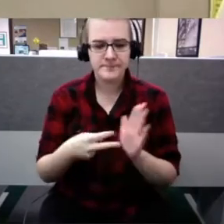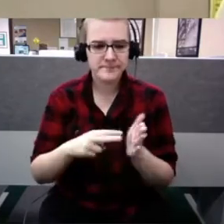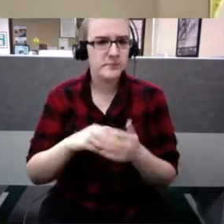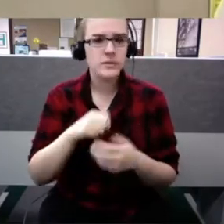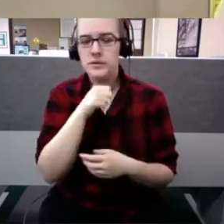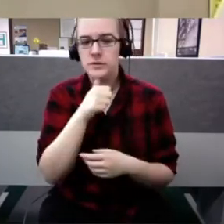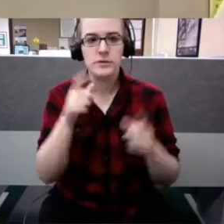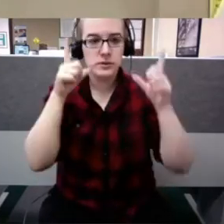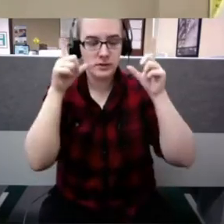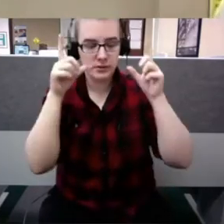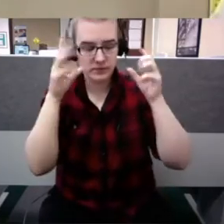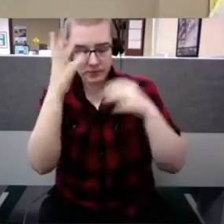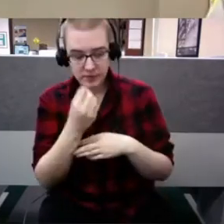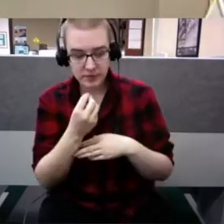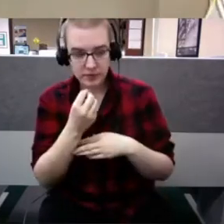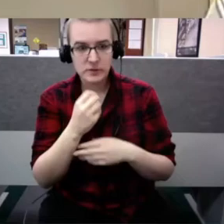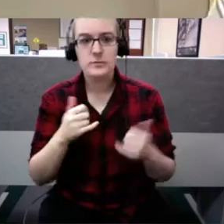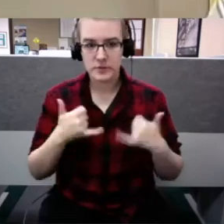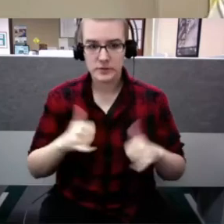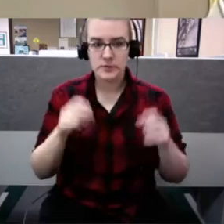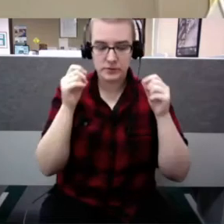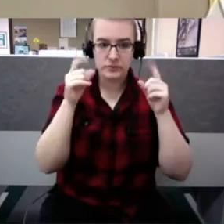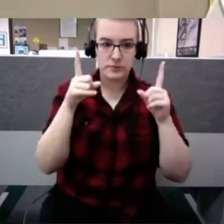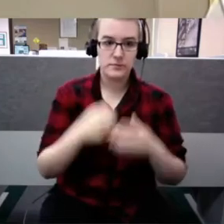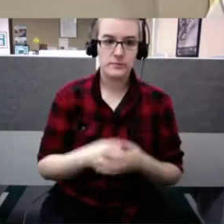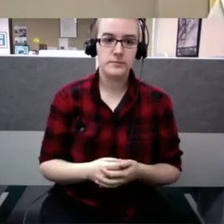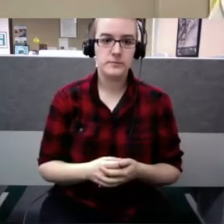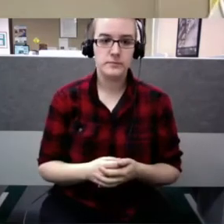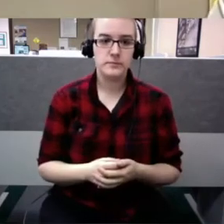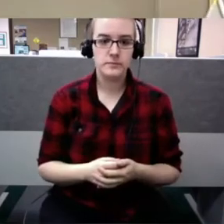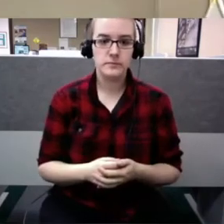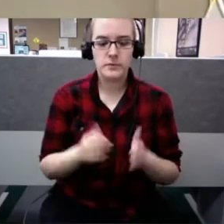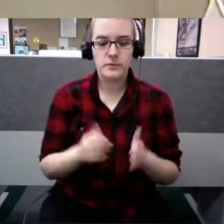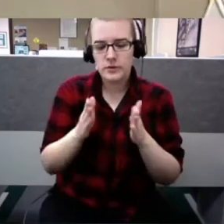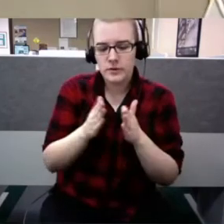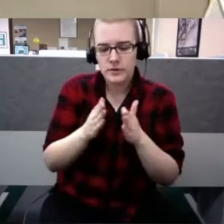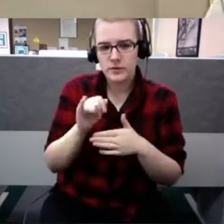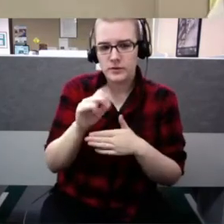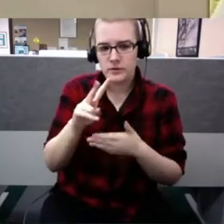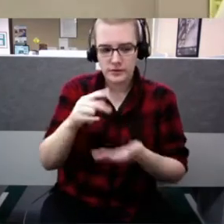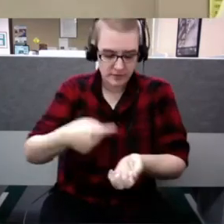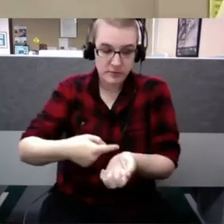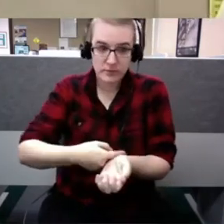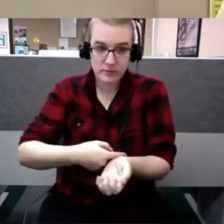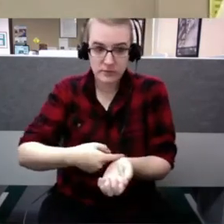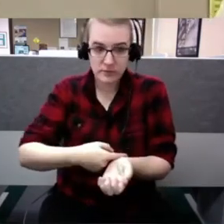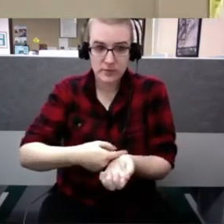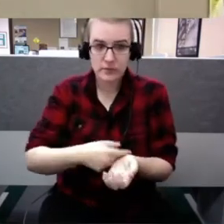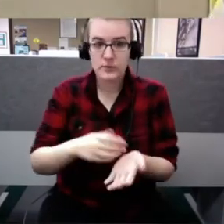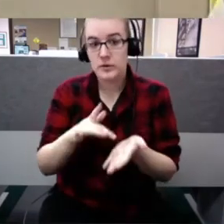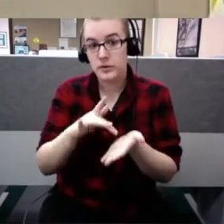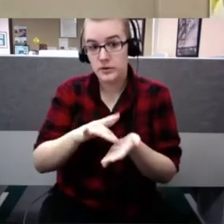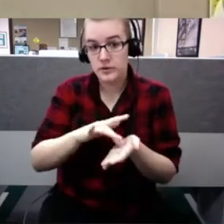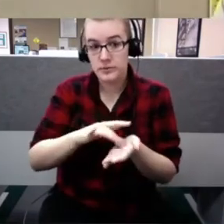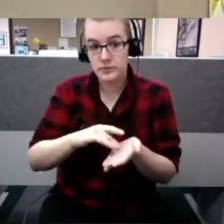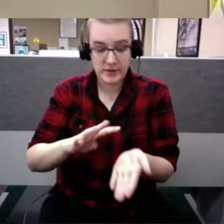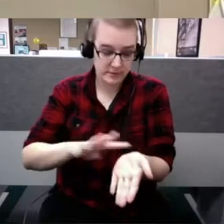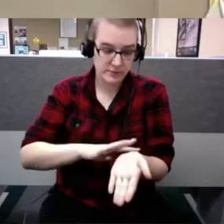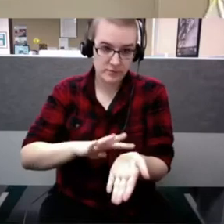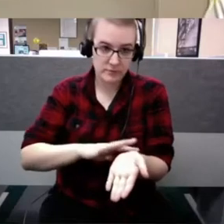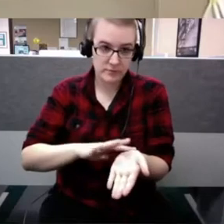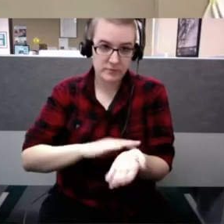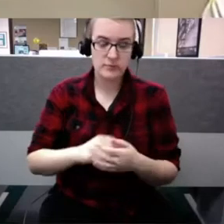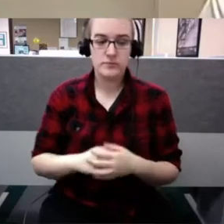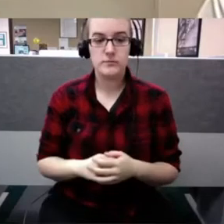We'll insert a small catheter into your vein, which will be the avenue the doctor uses to give you sedation.